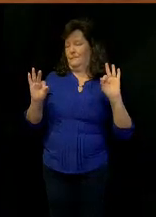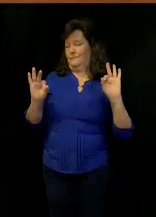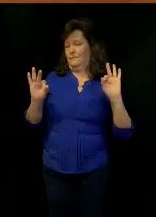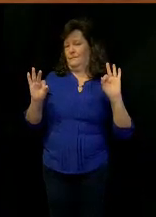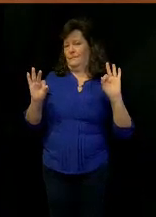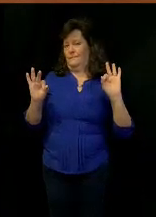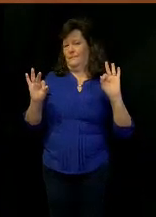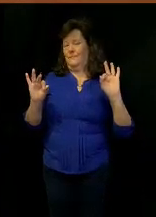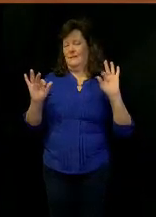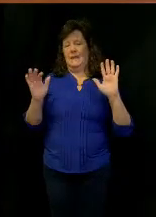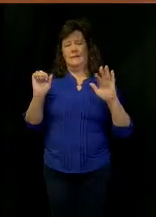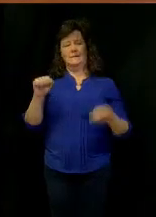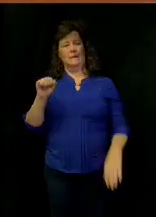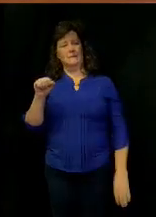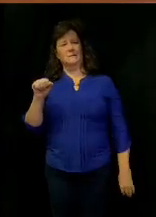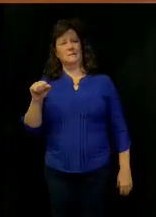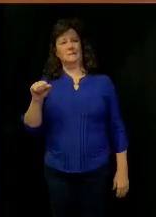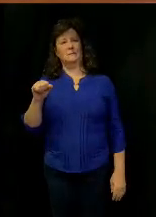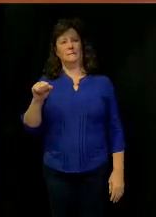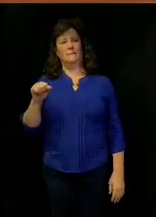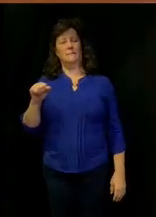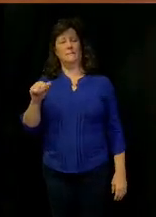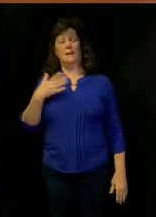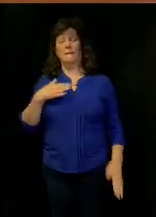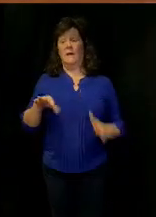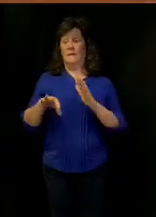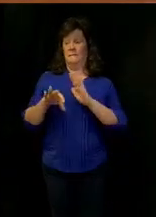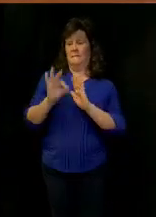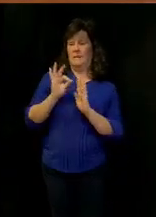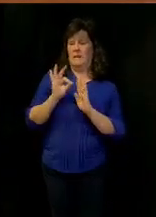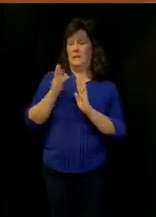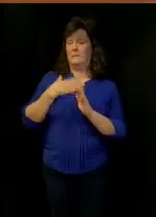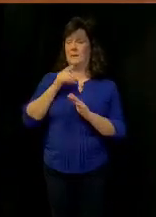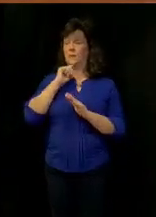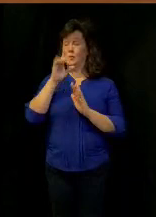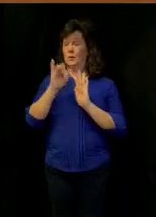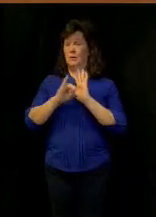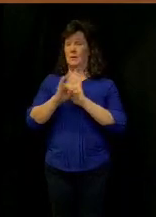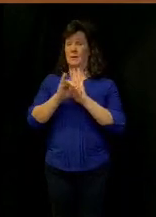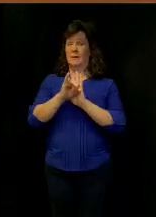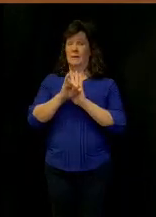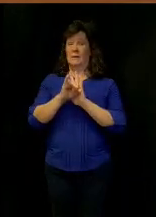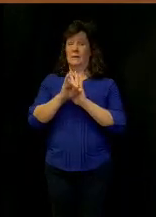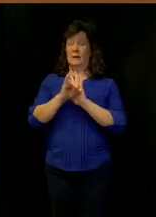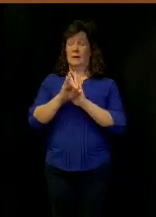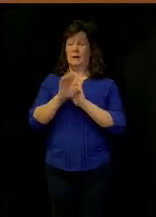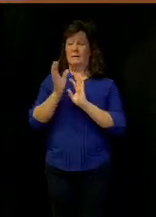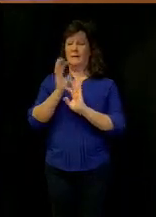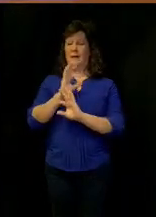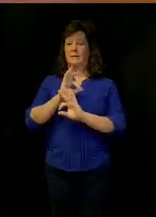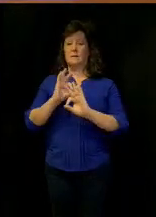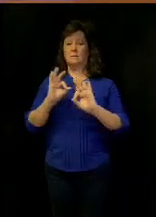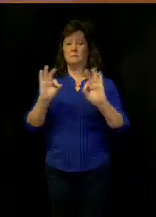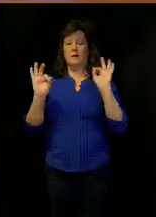freedom and our wholeness. When I find out who I am, I start getting into freedom.